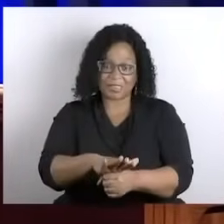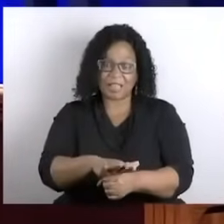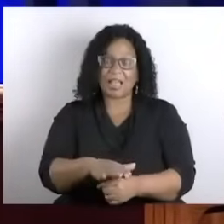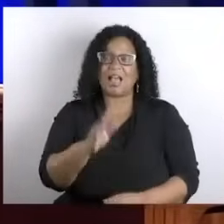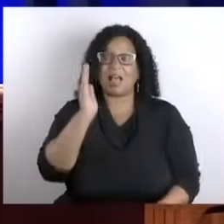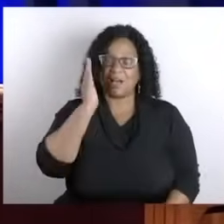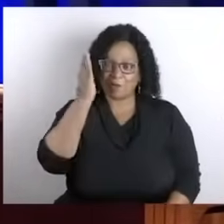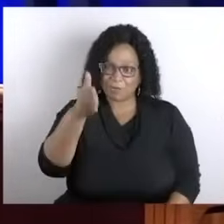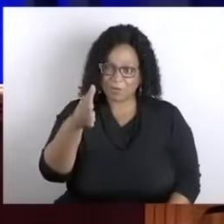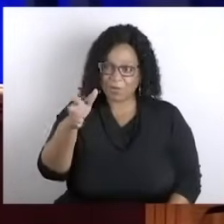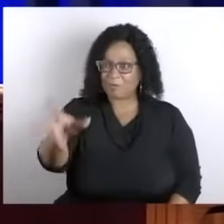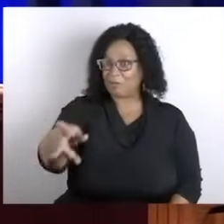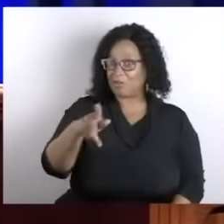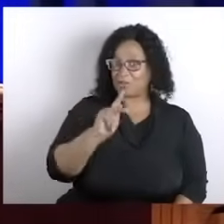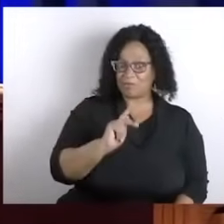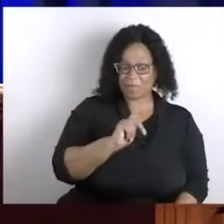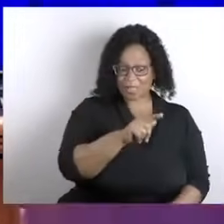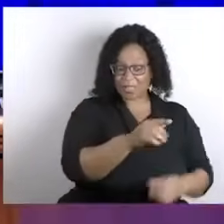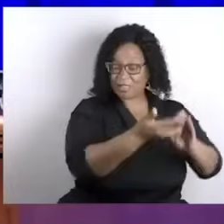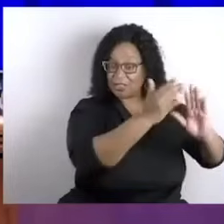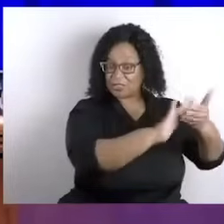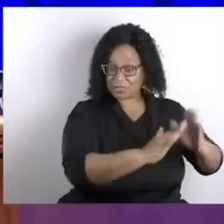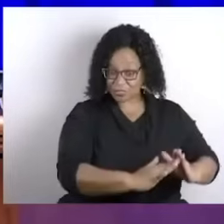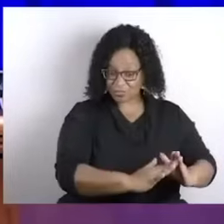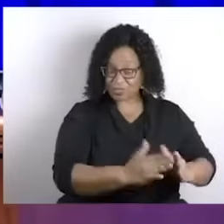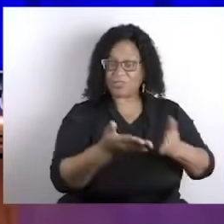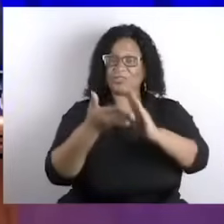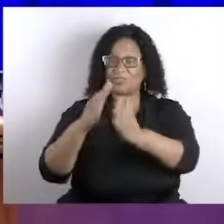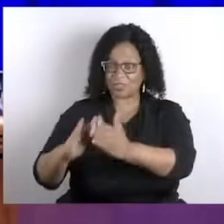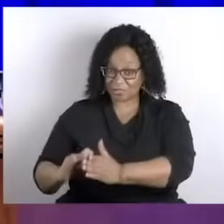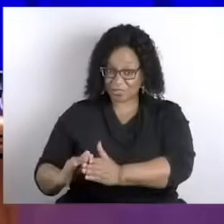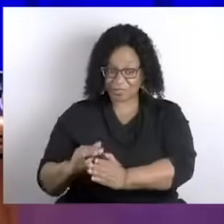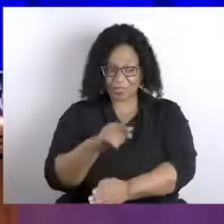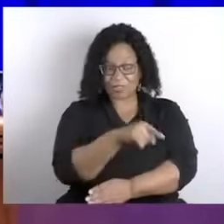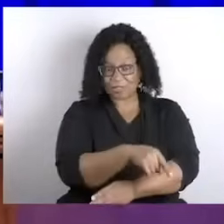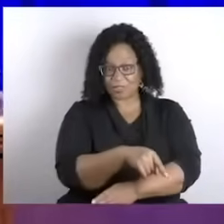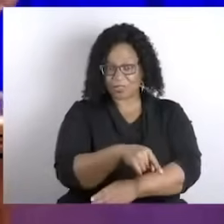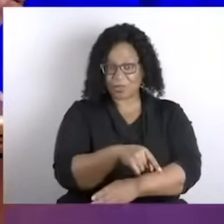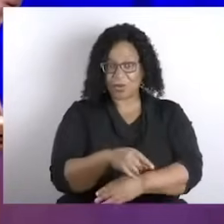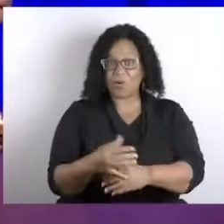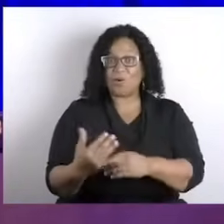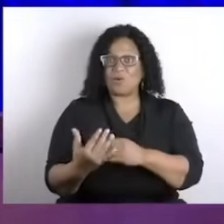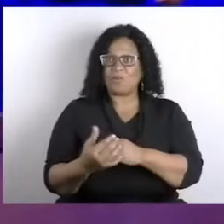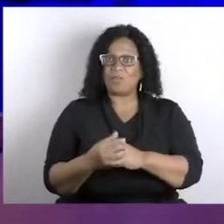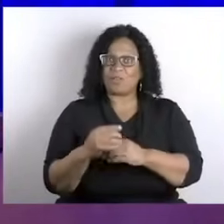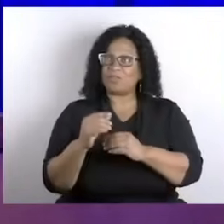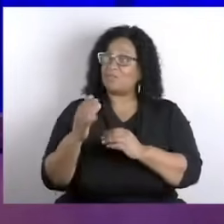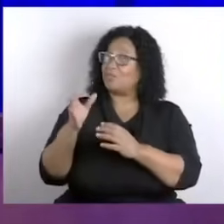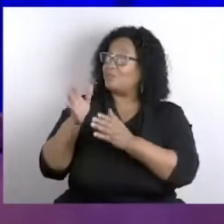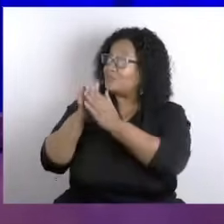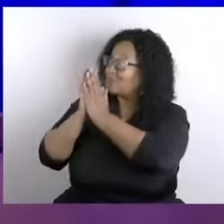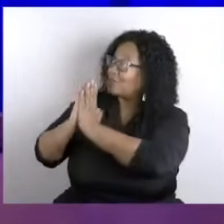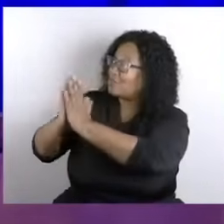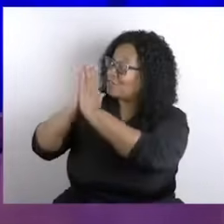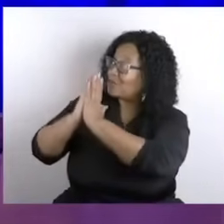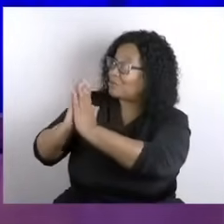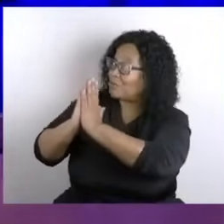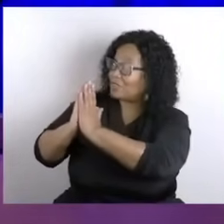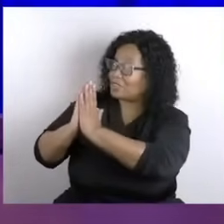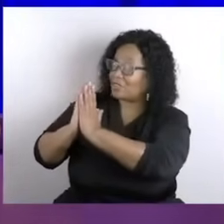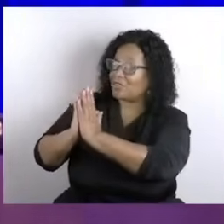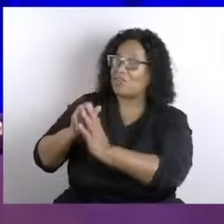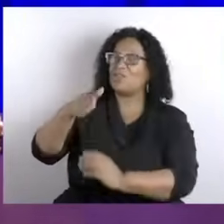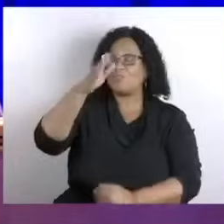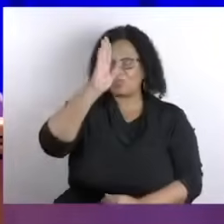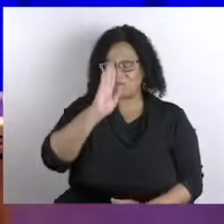back to Jerusalem and Judah. I'm going to make sure that when you call on me, I will be found of you,